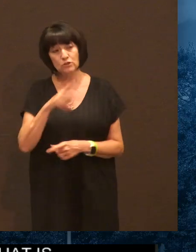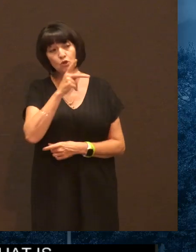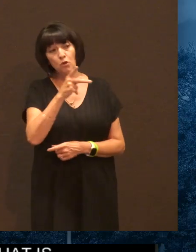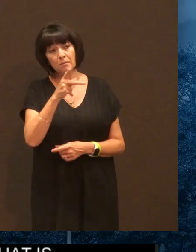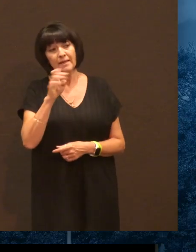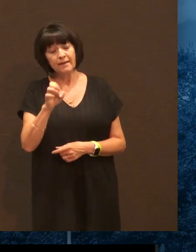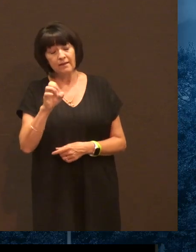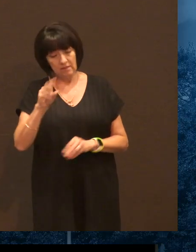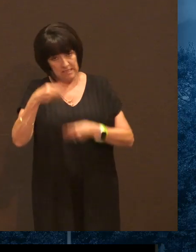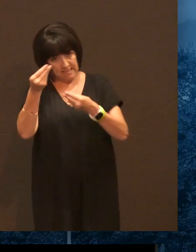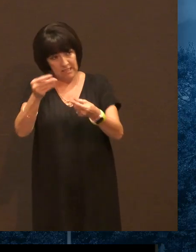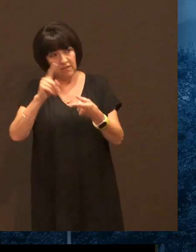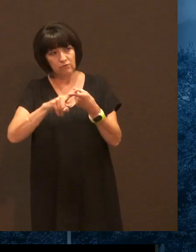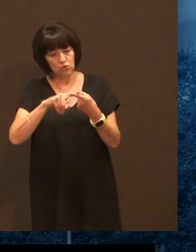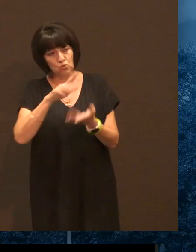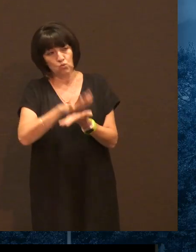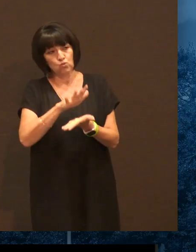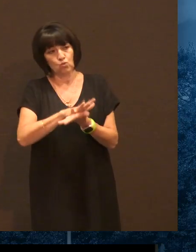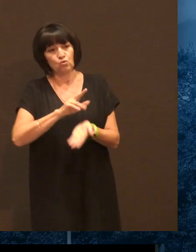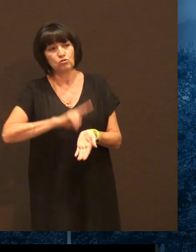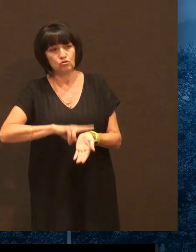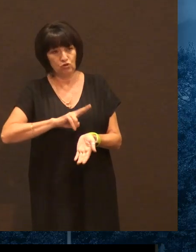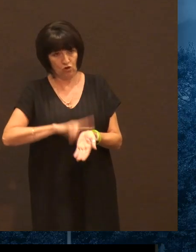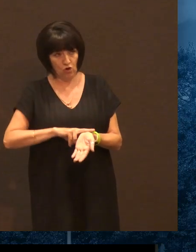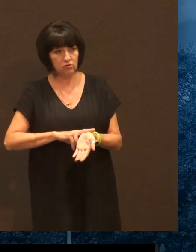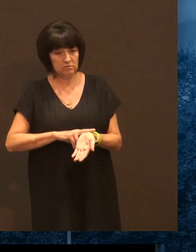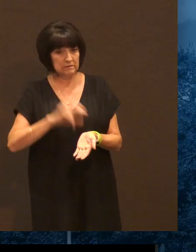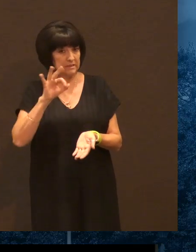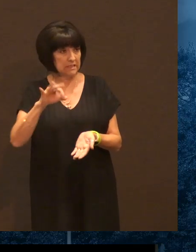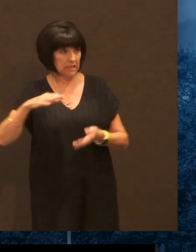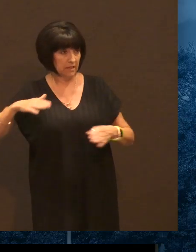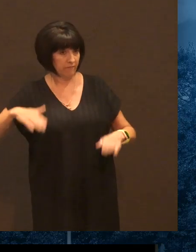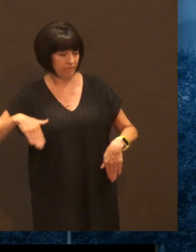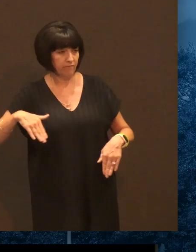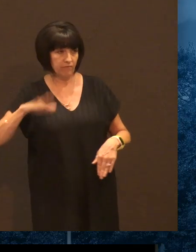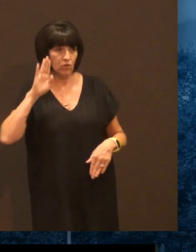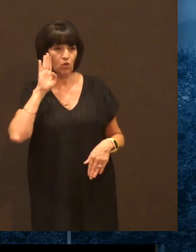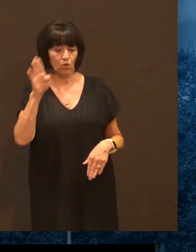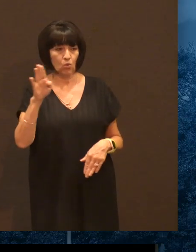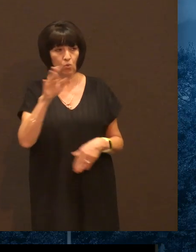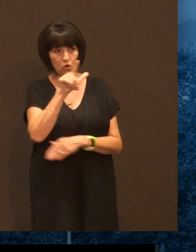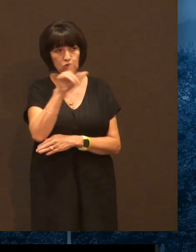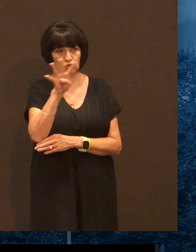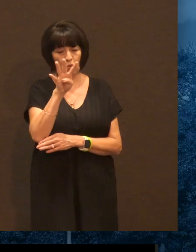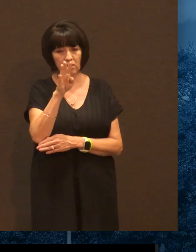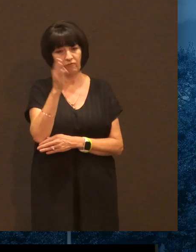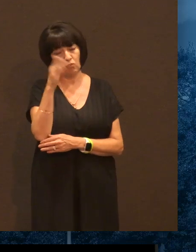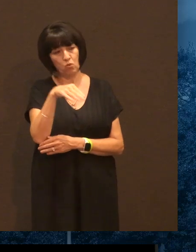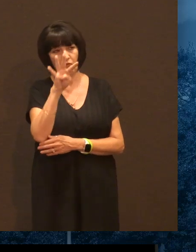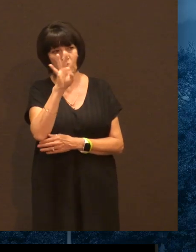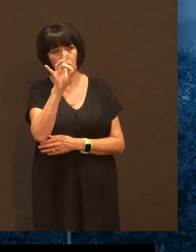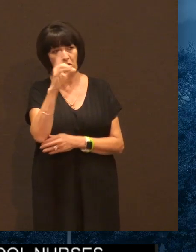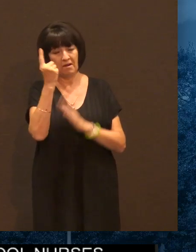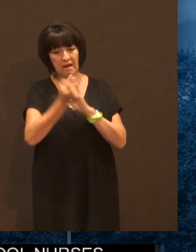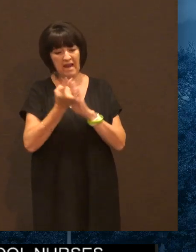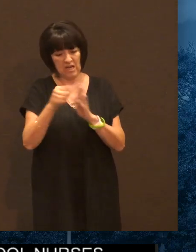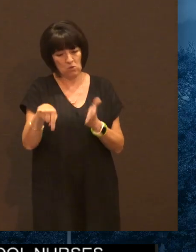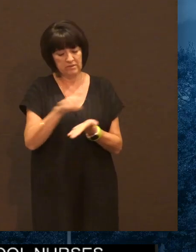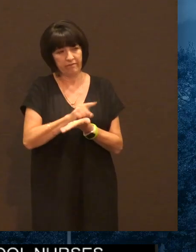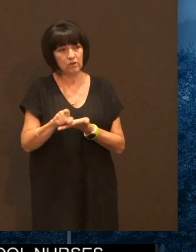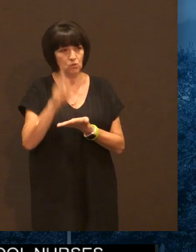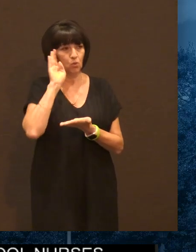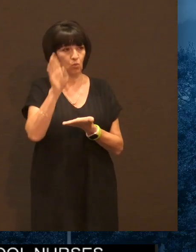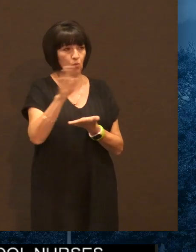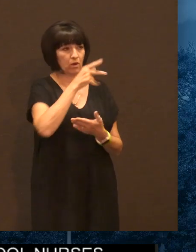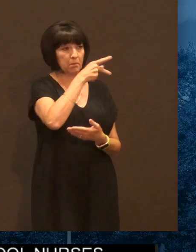school nurses are stocked up, or if they haven't, they'll be receiving PPE in the next 24 to 48 hours. And the testing that